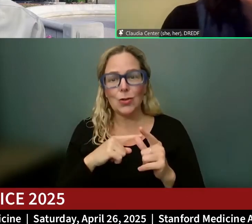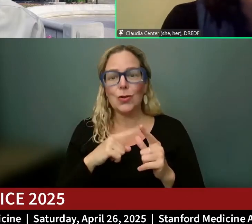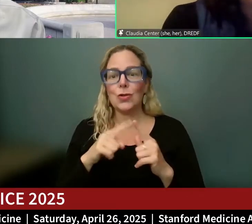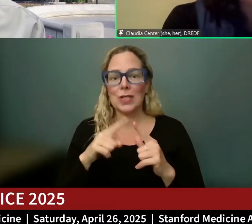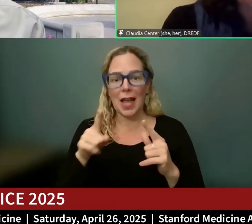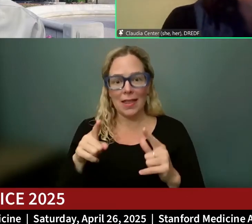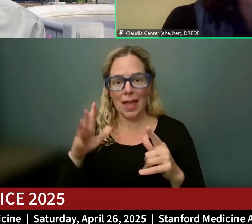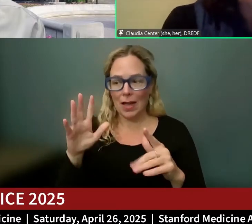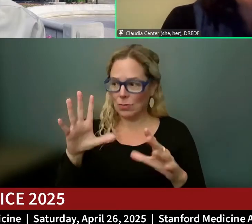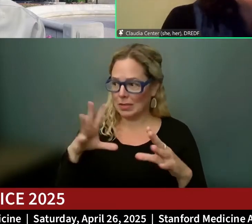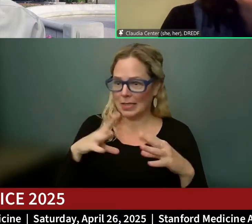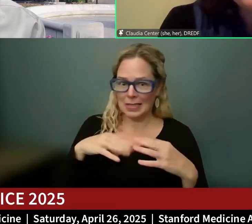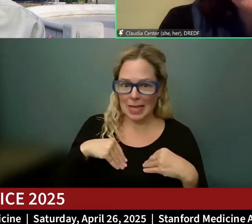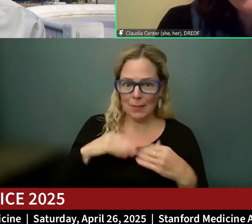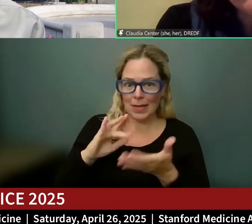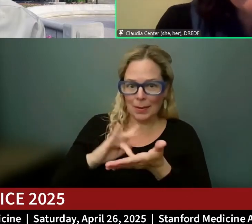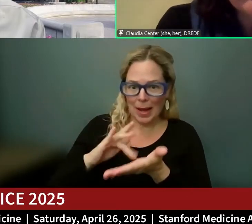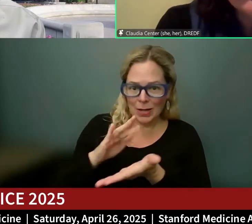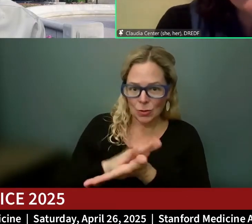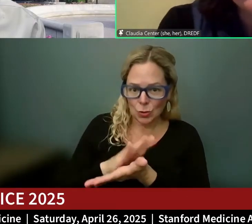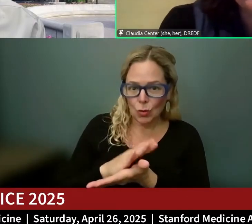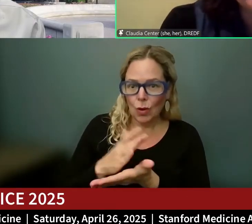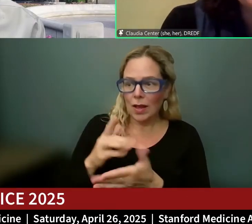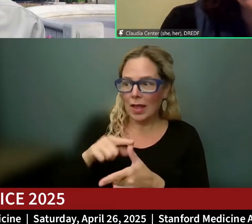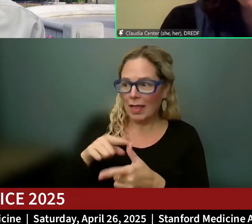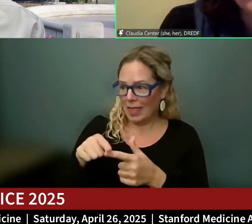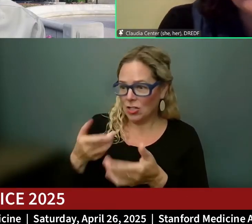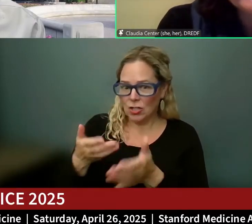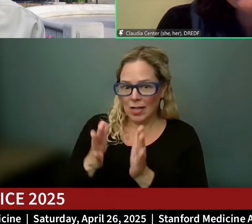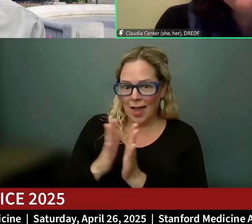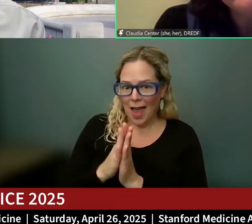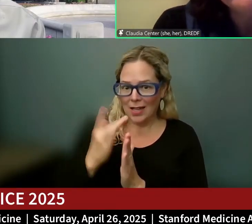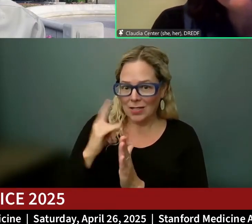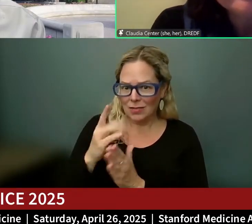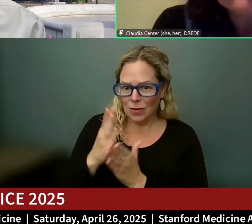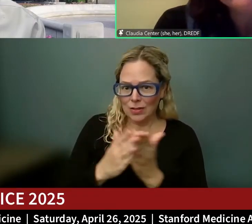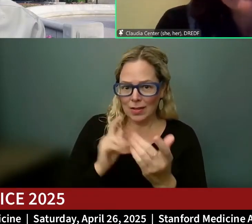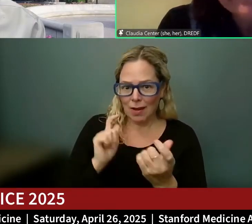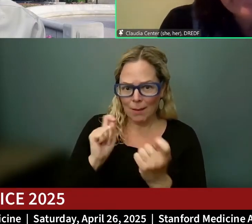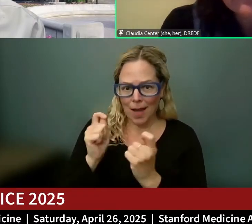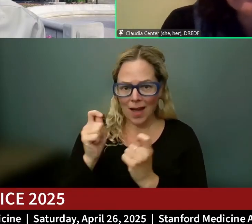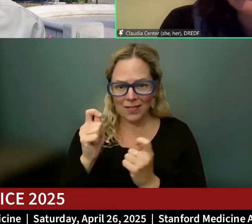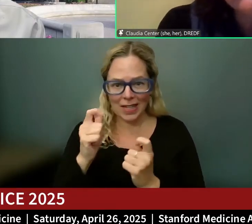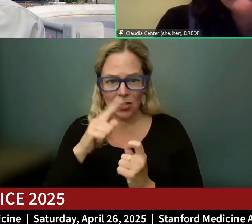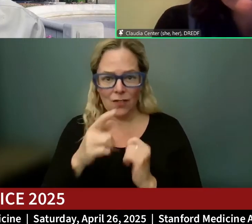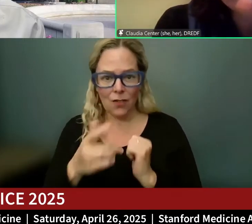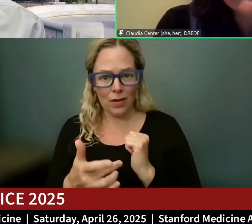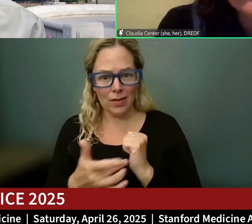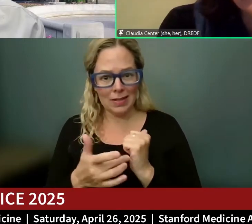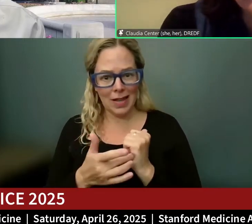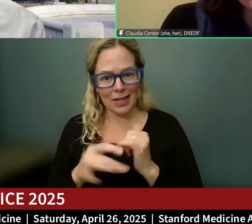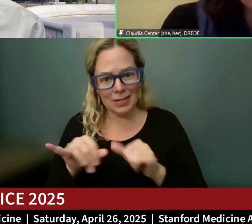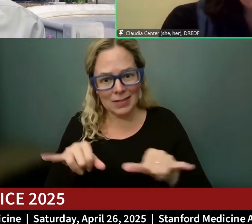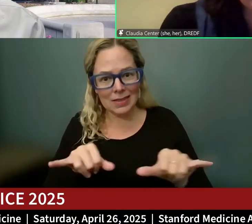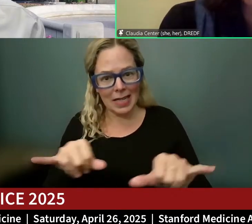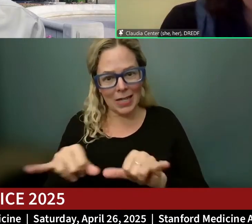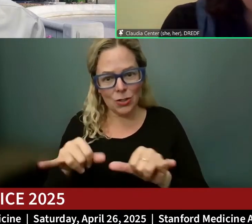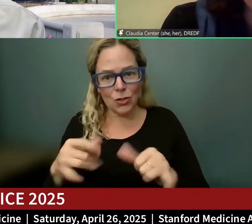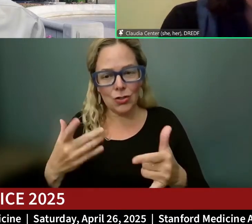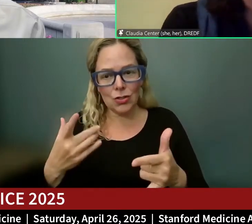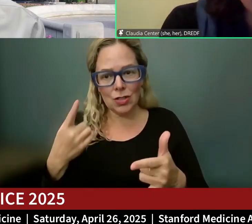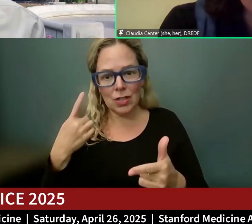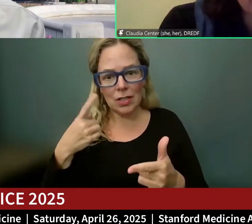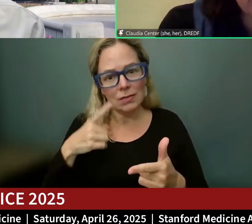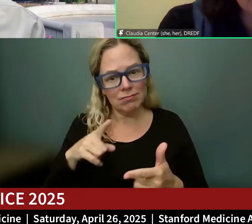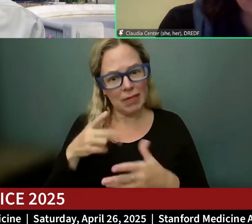school. And then she asked for some modifications to the technical standards as a